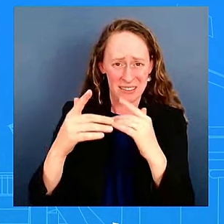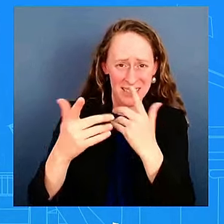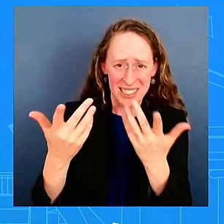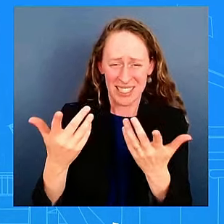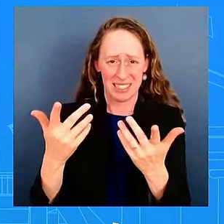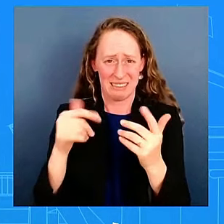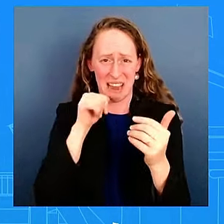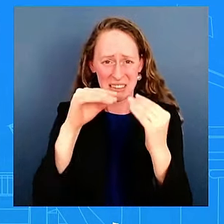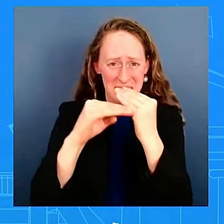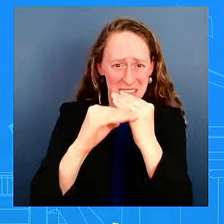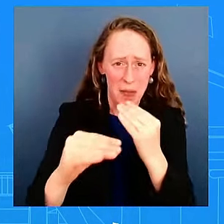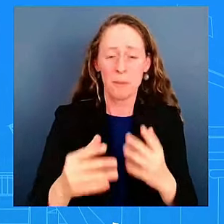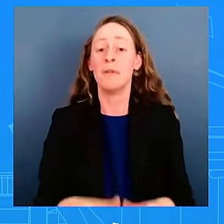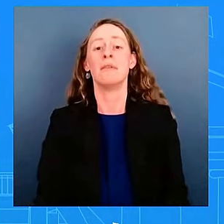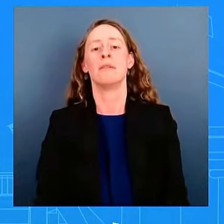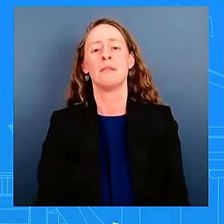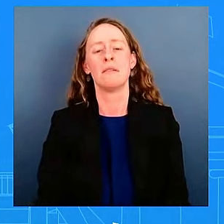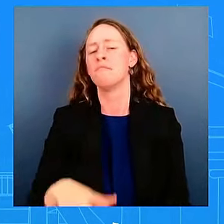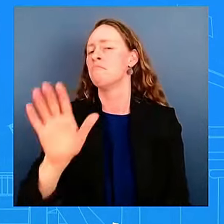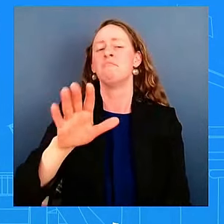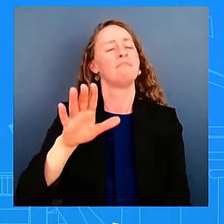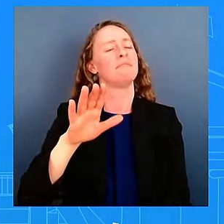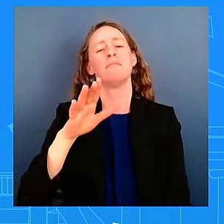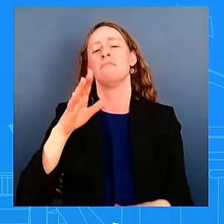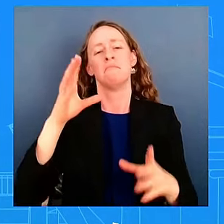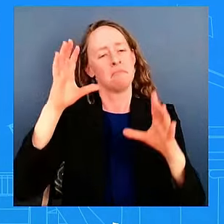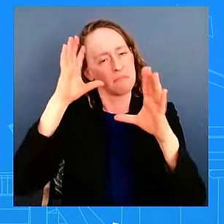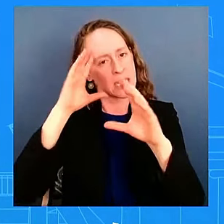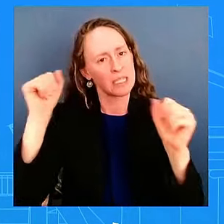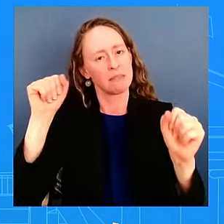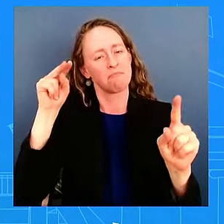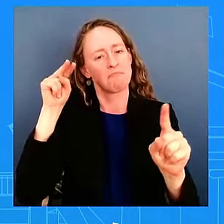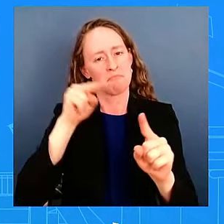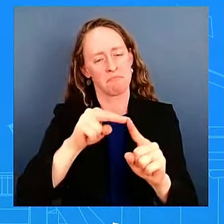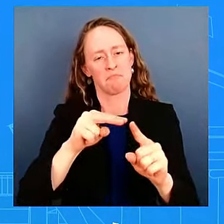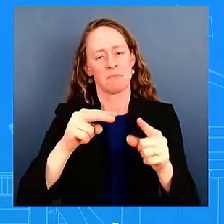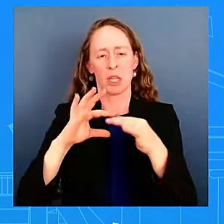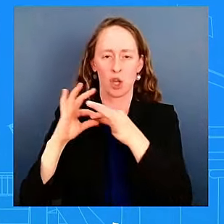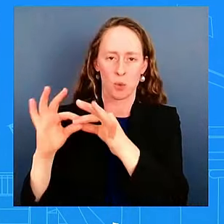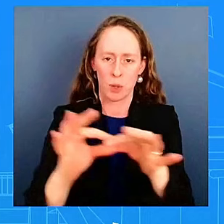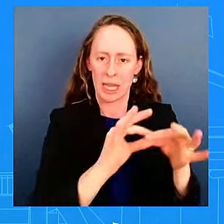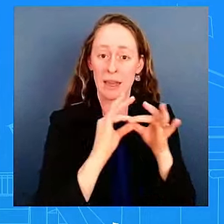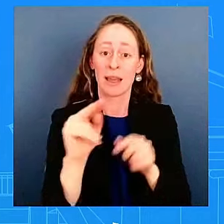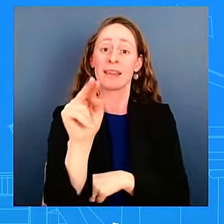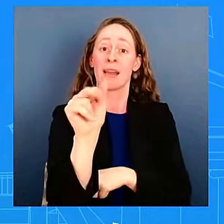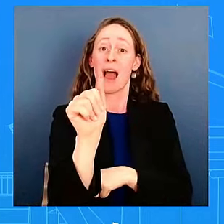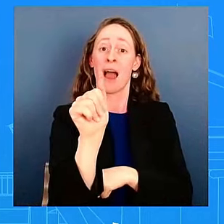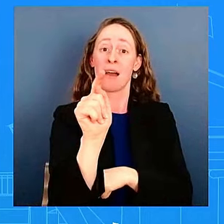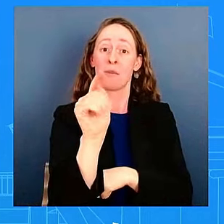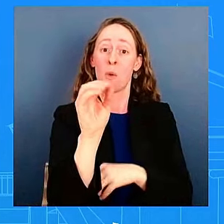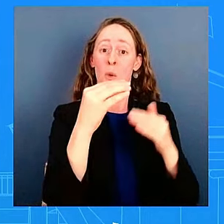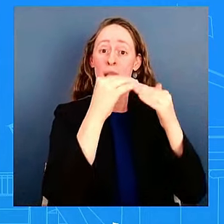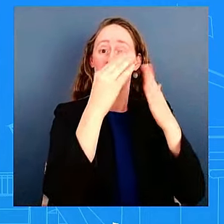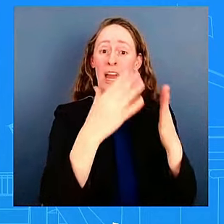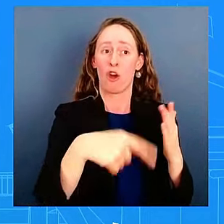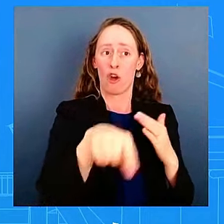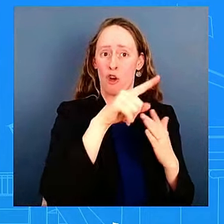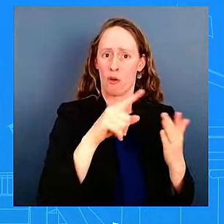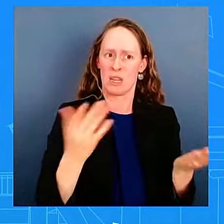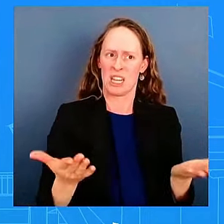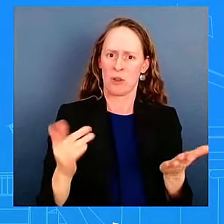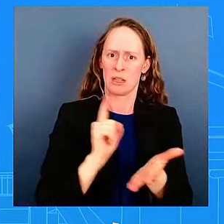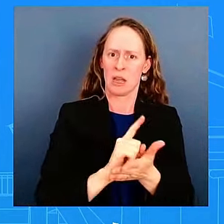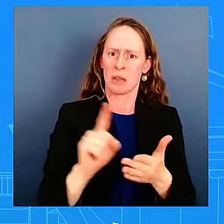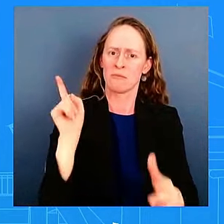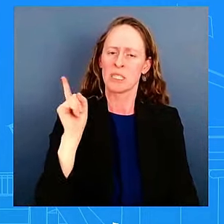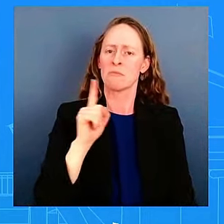from NATO leaders just last week on how they appreciated and respected the president's leadership, especially